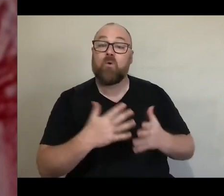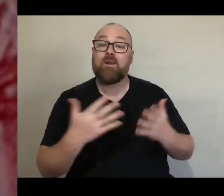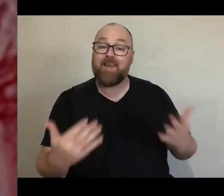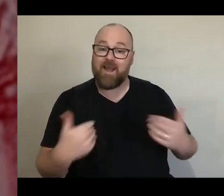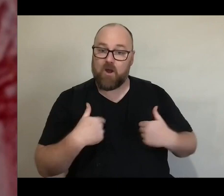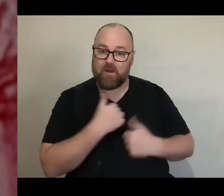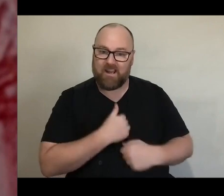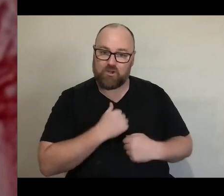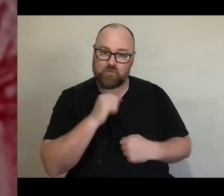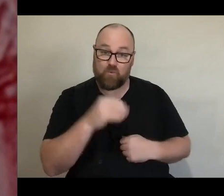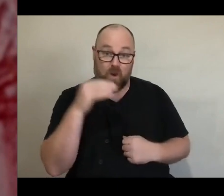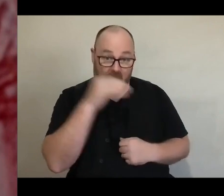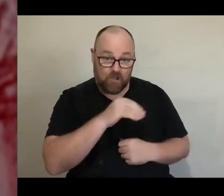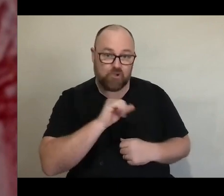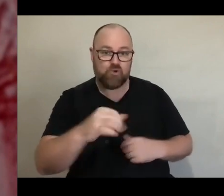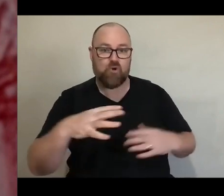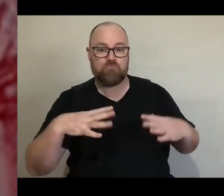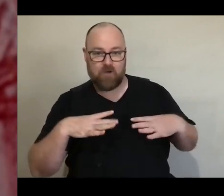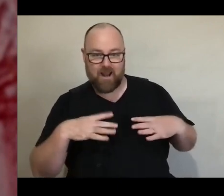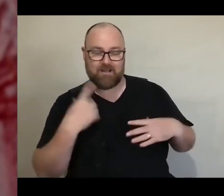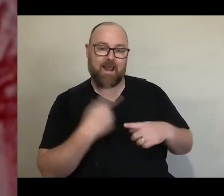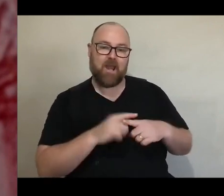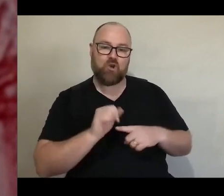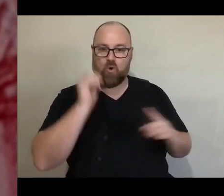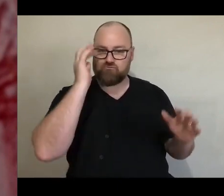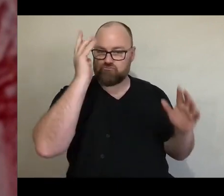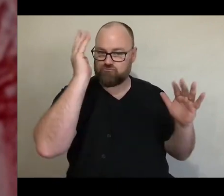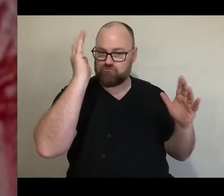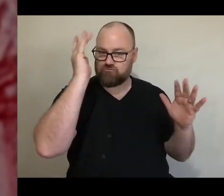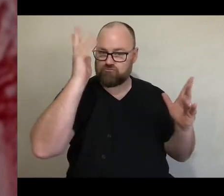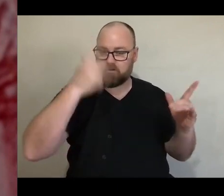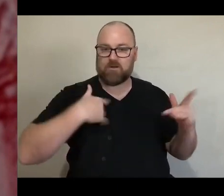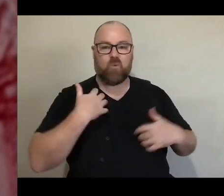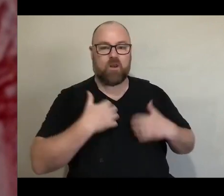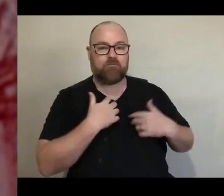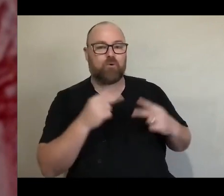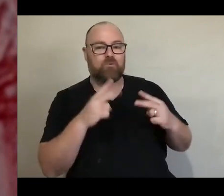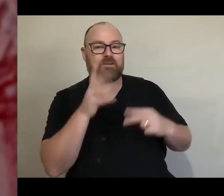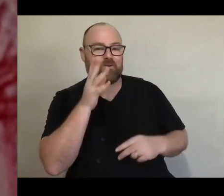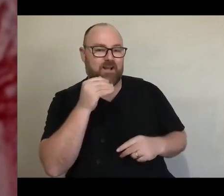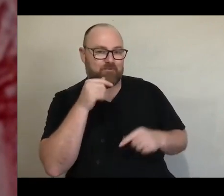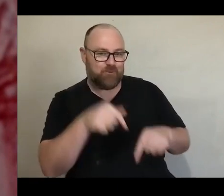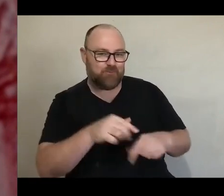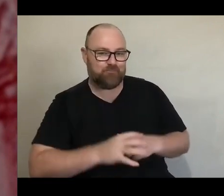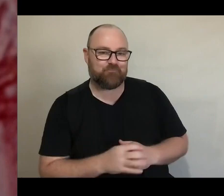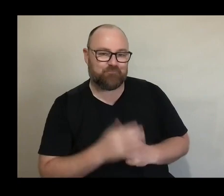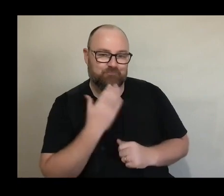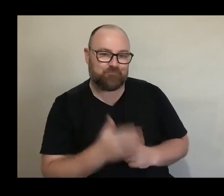breaks and your reflections, and we look forward to seeing you this afternoon. Thank you.